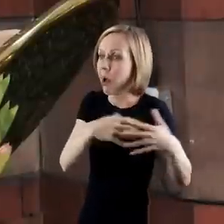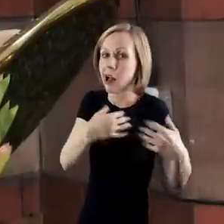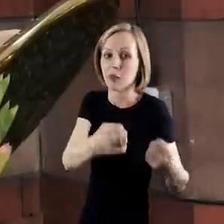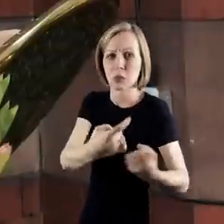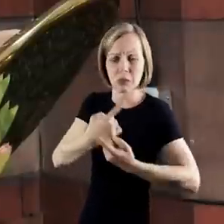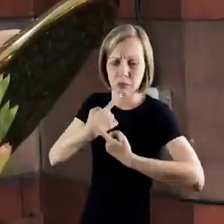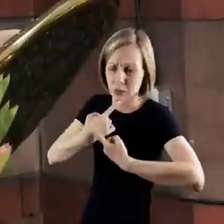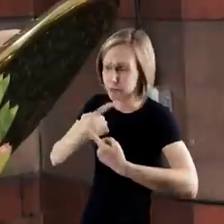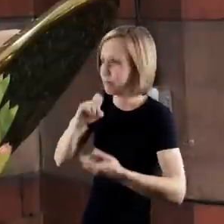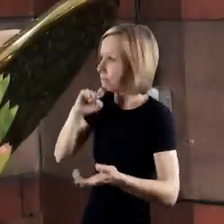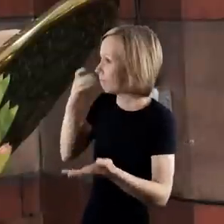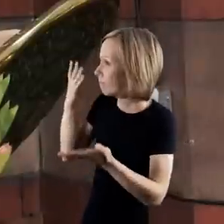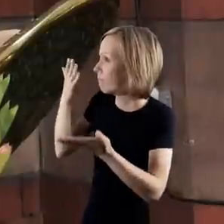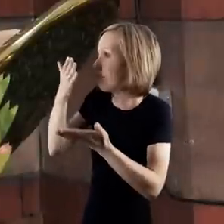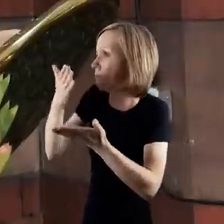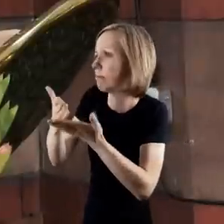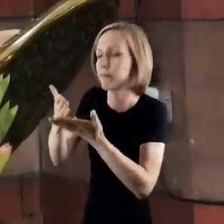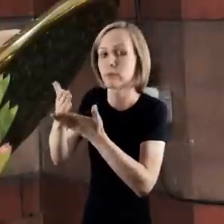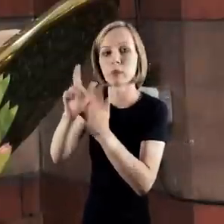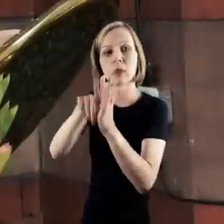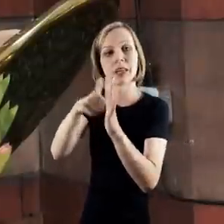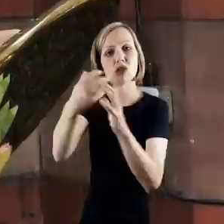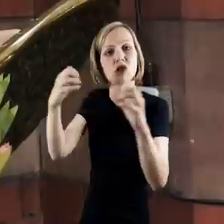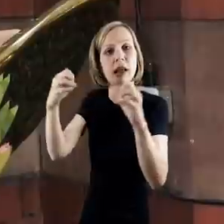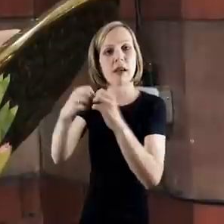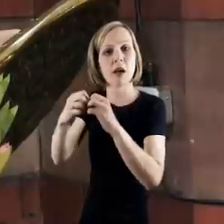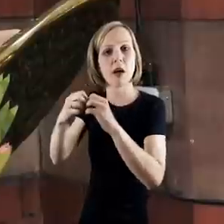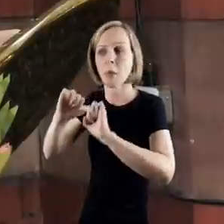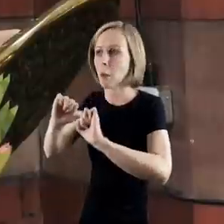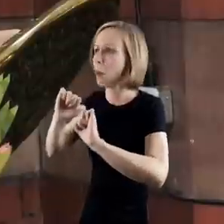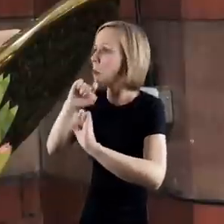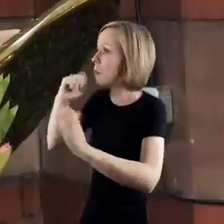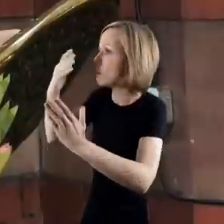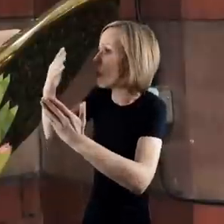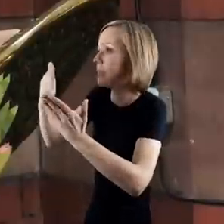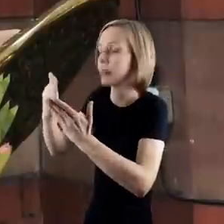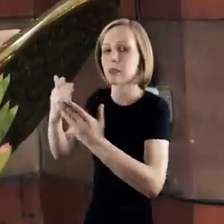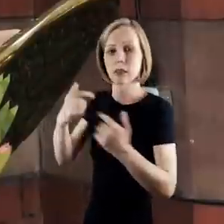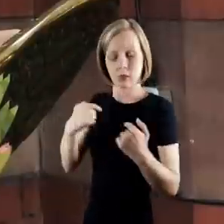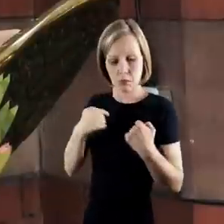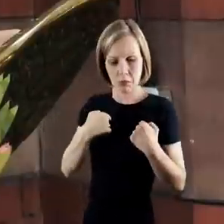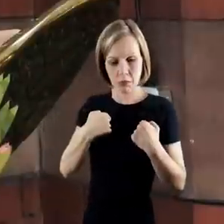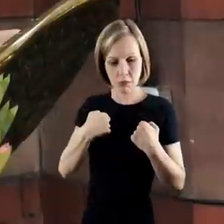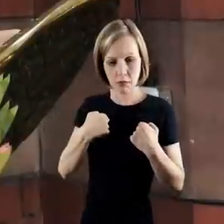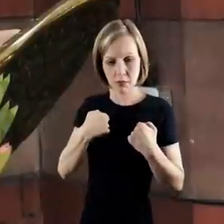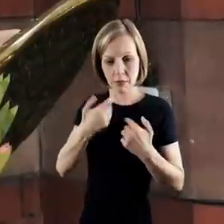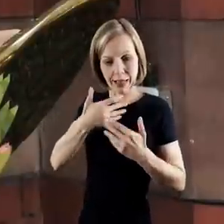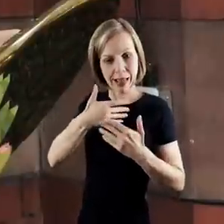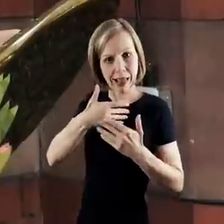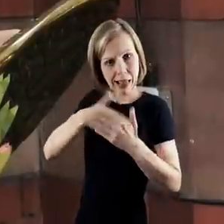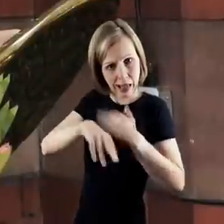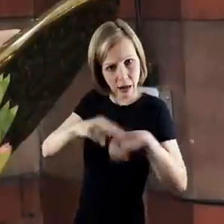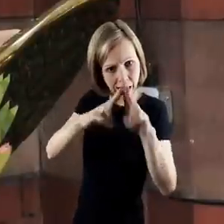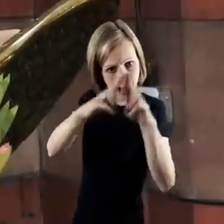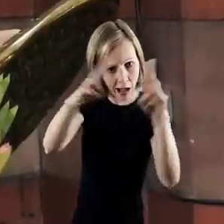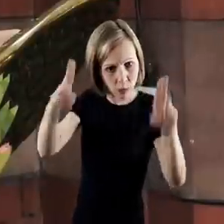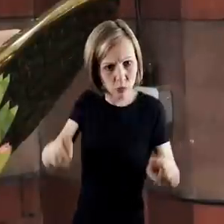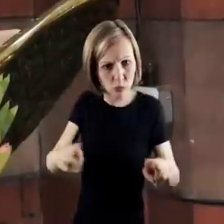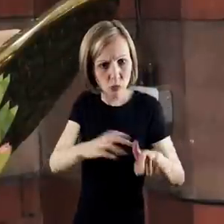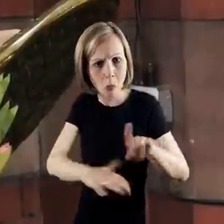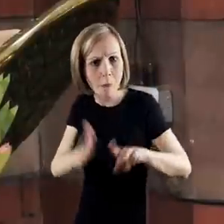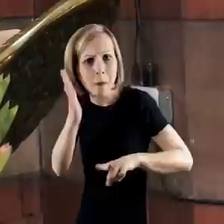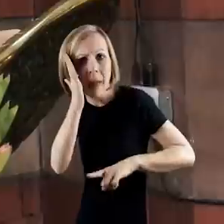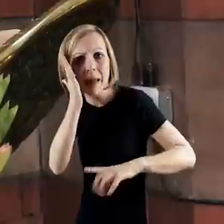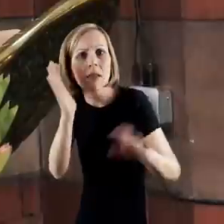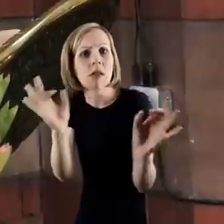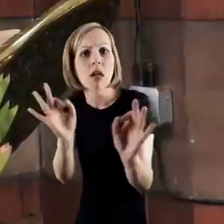vowed to the Mighty One of Jacob, I will not enter my house or get into my bed. I